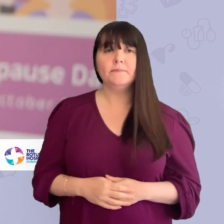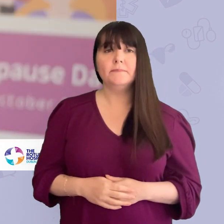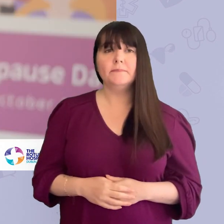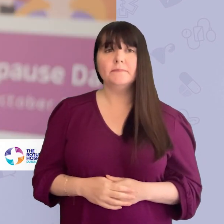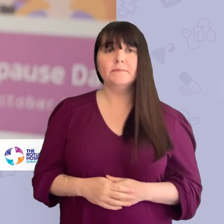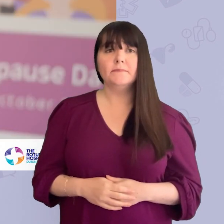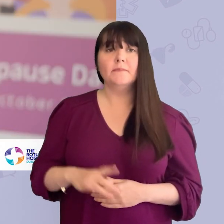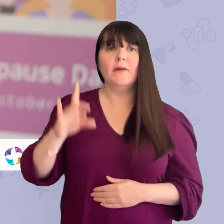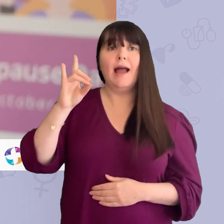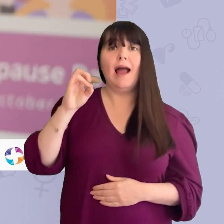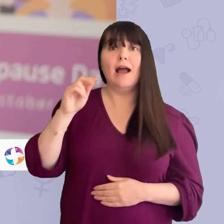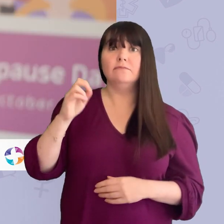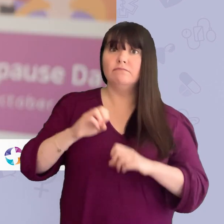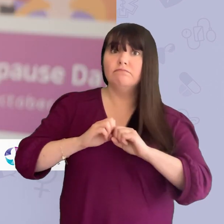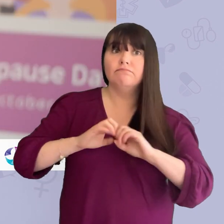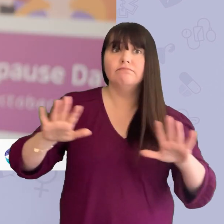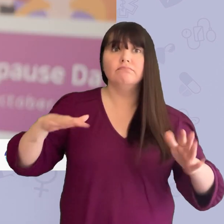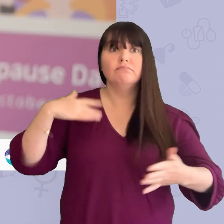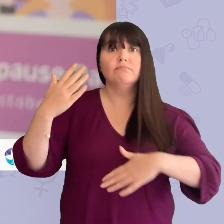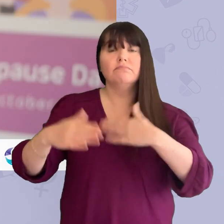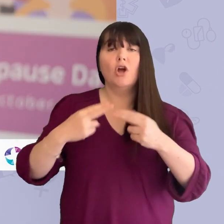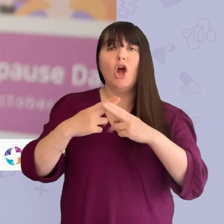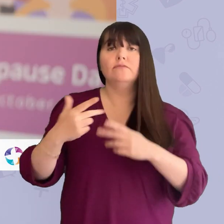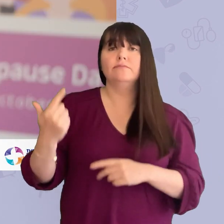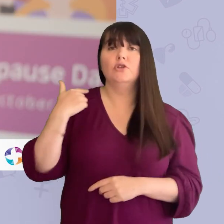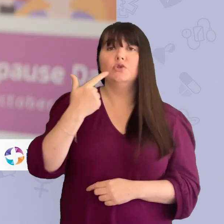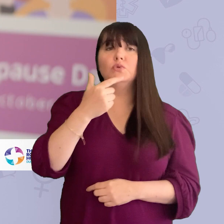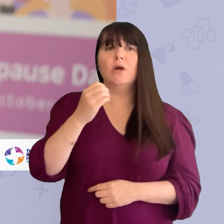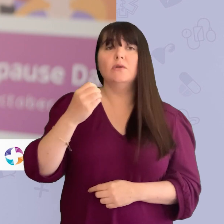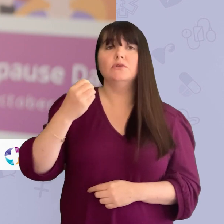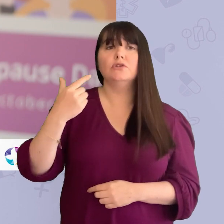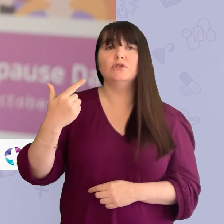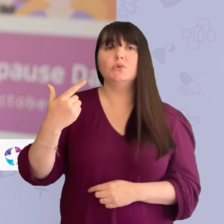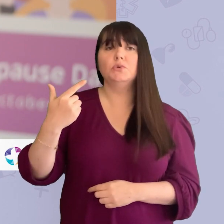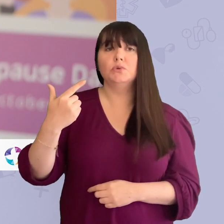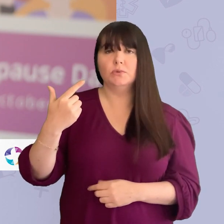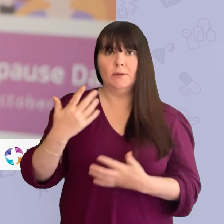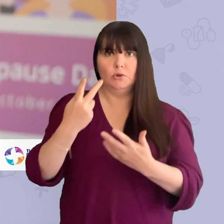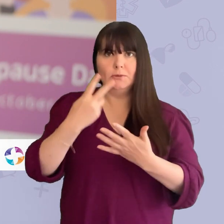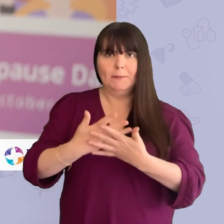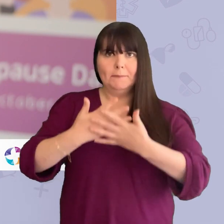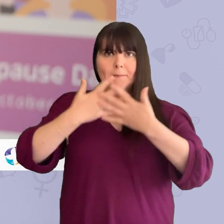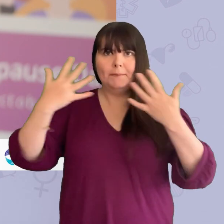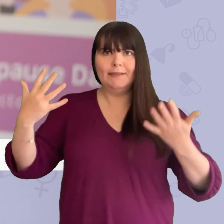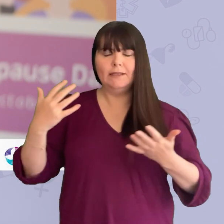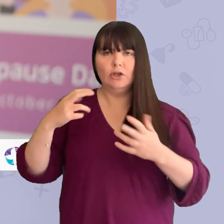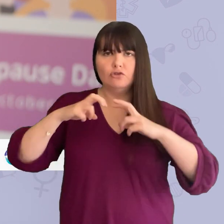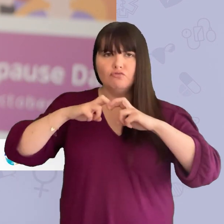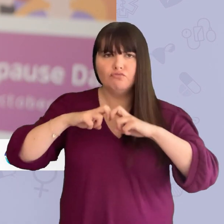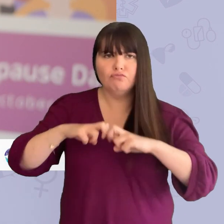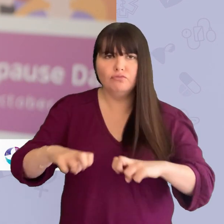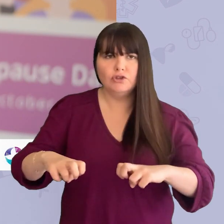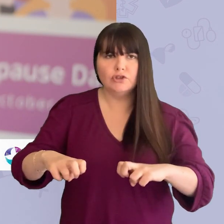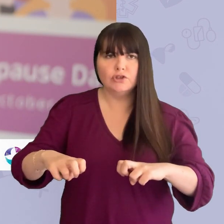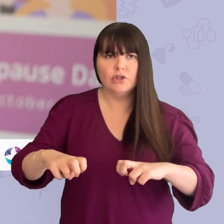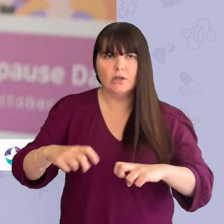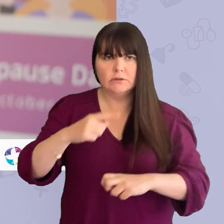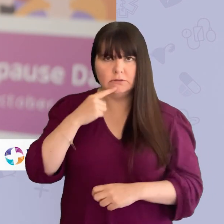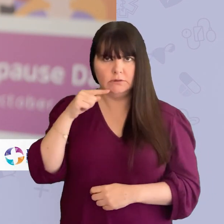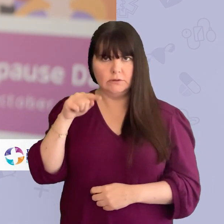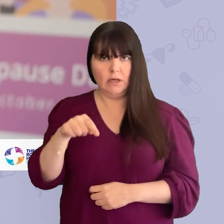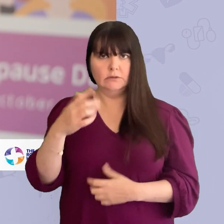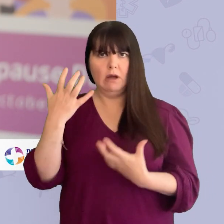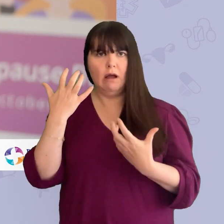HRT was really widespread until about 2002, when two big studies were published. So the Women's Health Initiative study and the Million